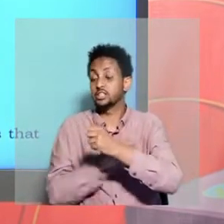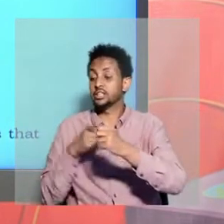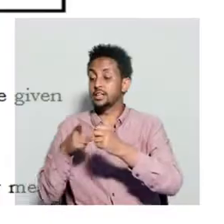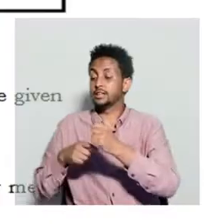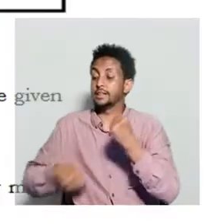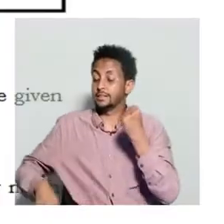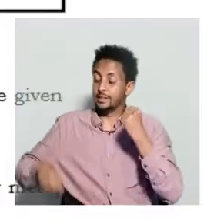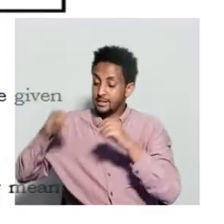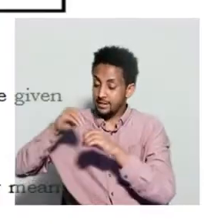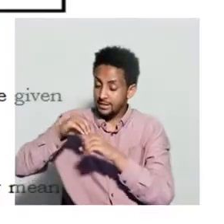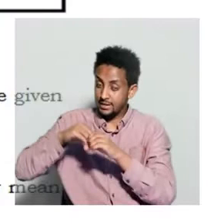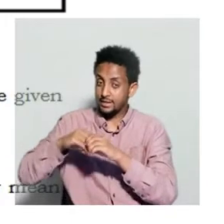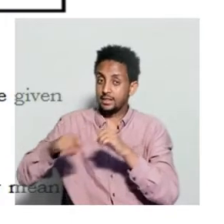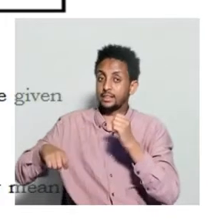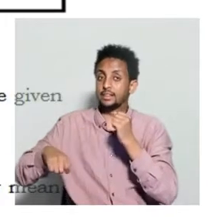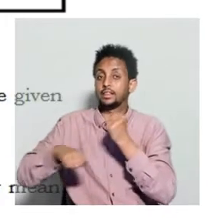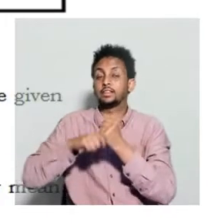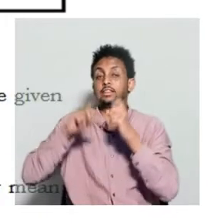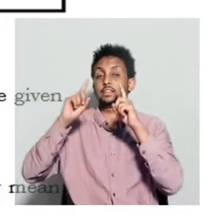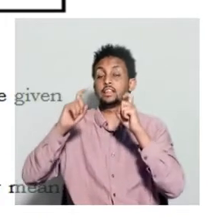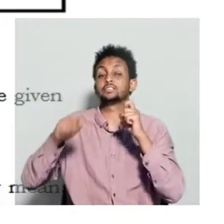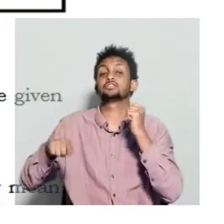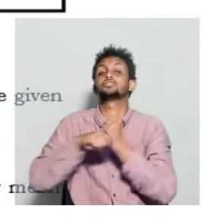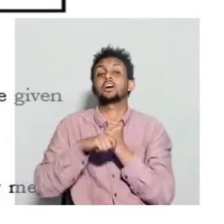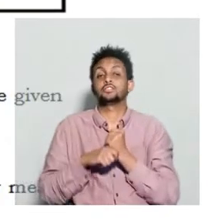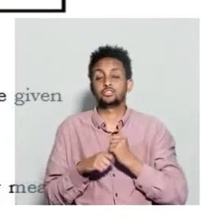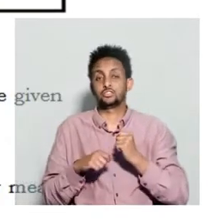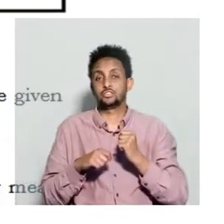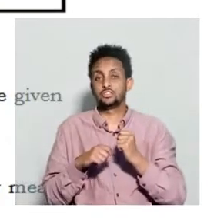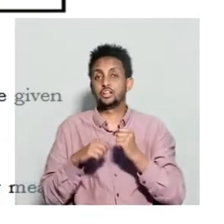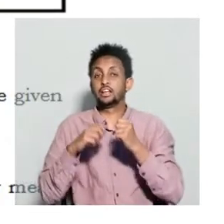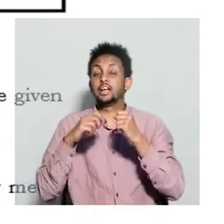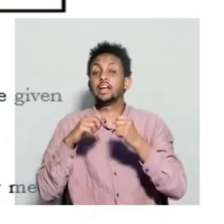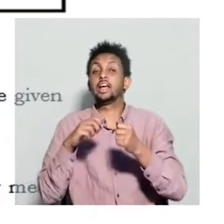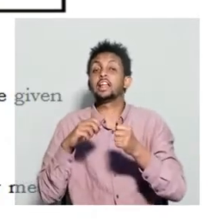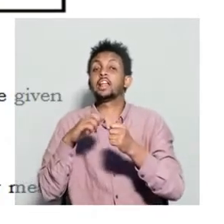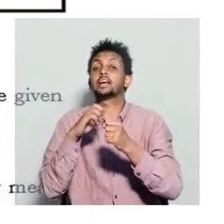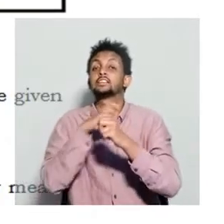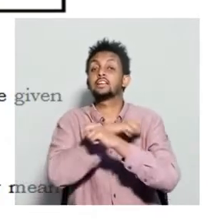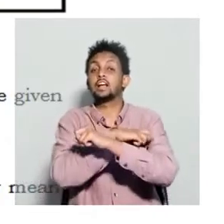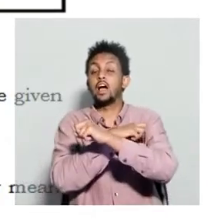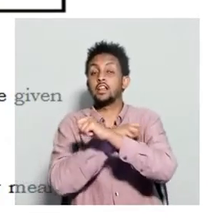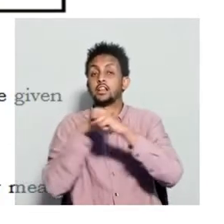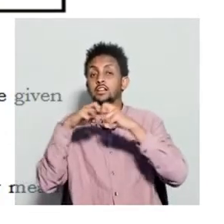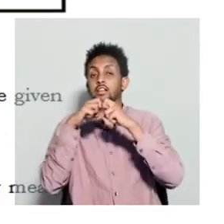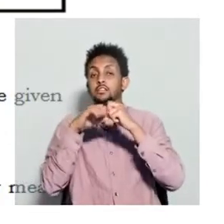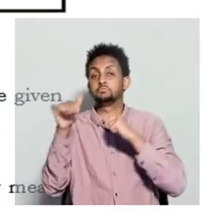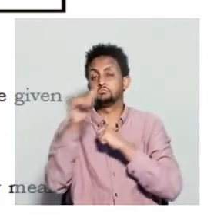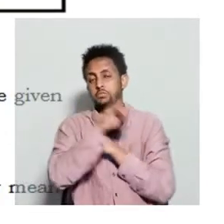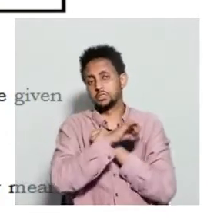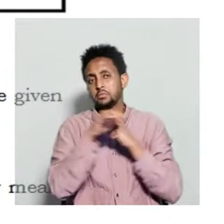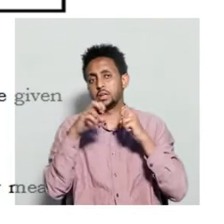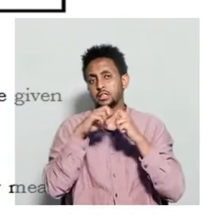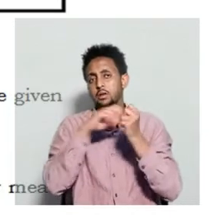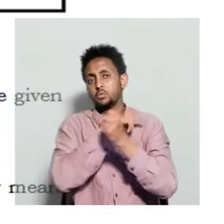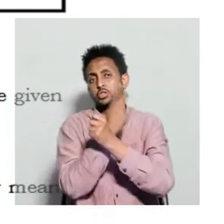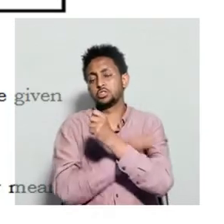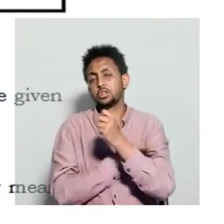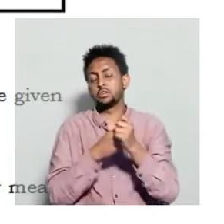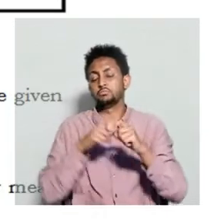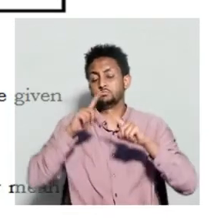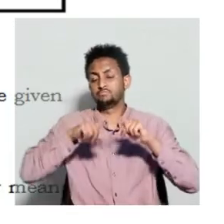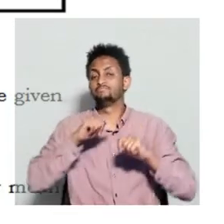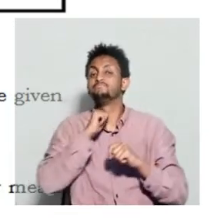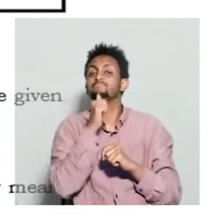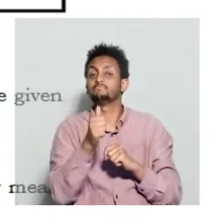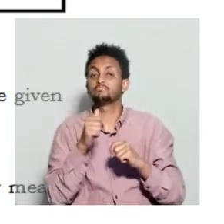charge. Previously, we have said that electric field strength is independent of the test charge. The same is true. Electric potential is independent